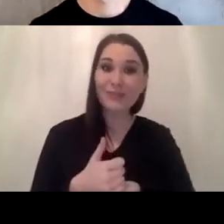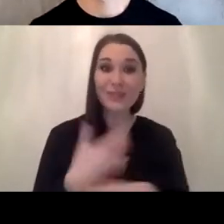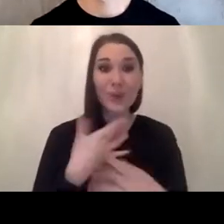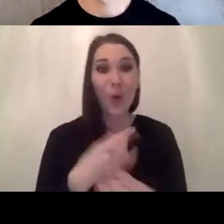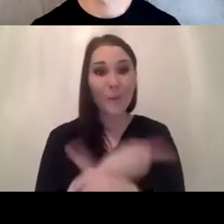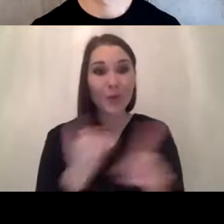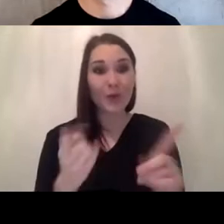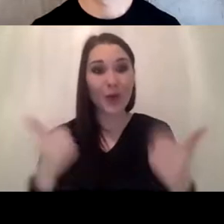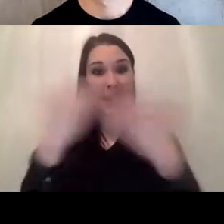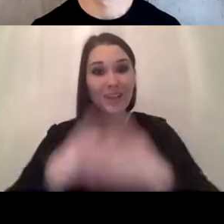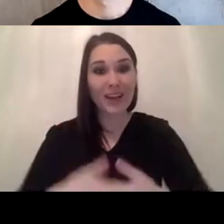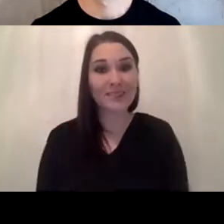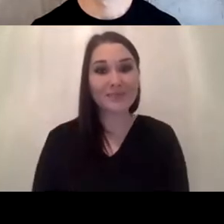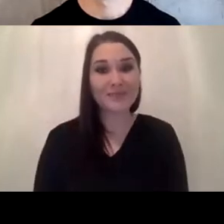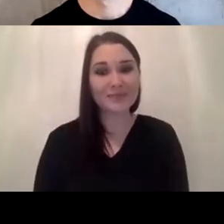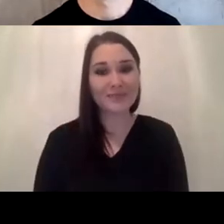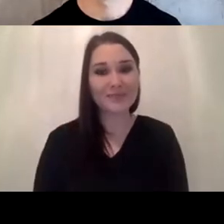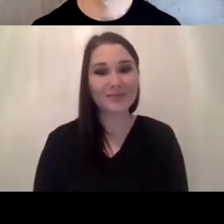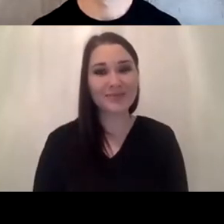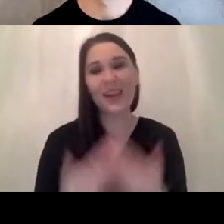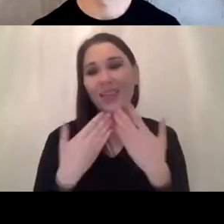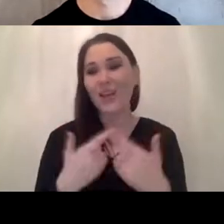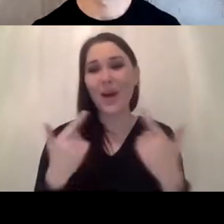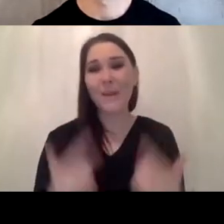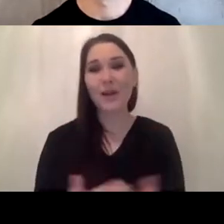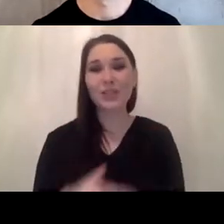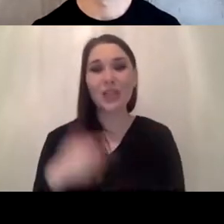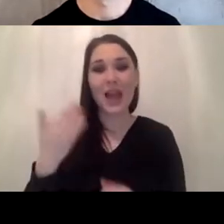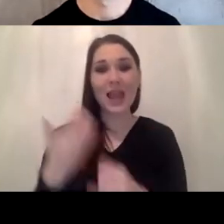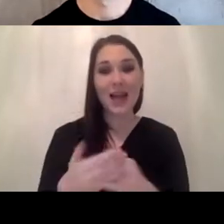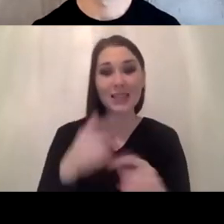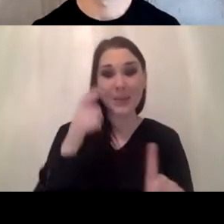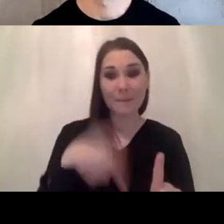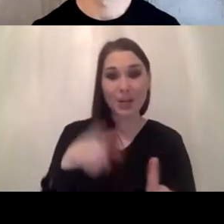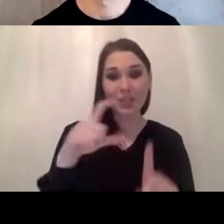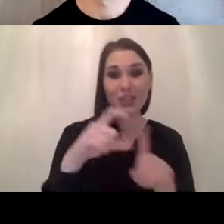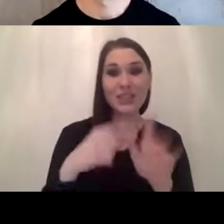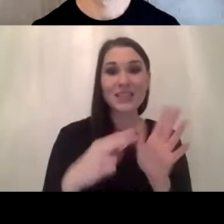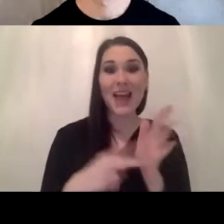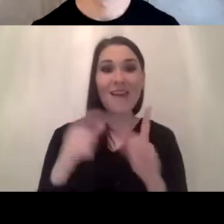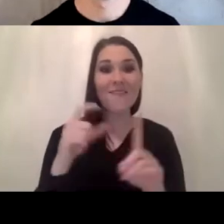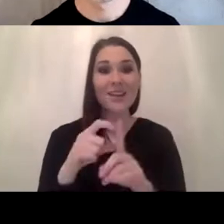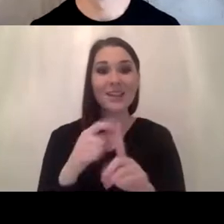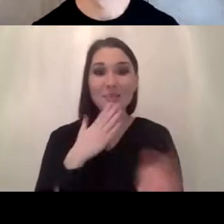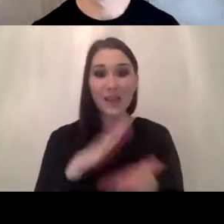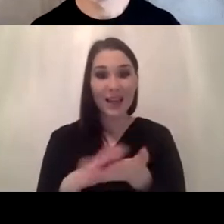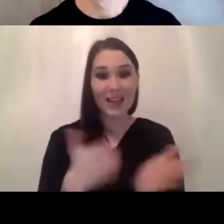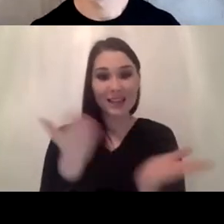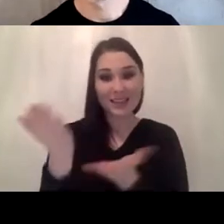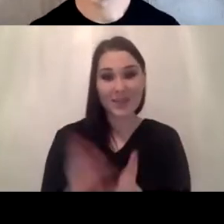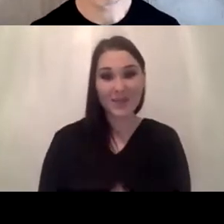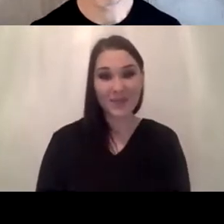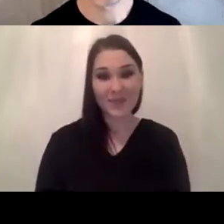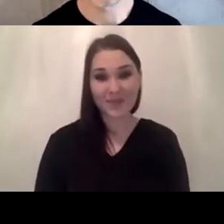evening. Okay, thank you very much. And last but not least, part of the panel, David, could I ask you to introduce yourself, please?